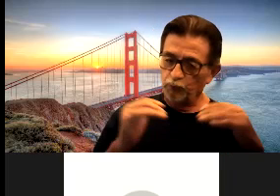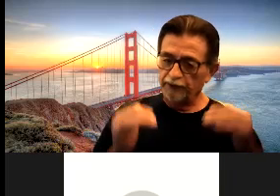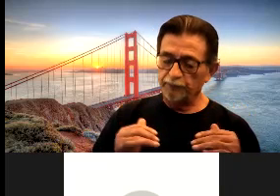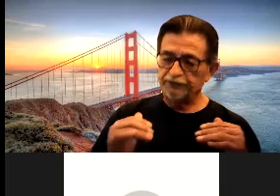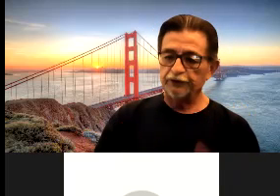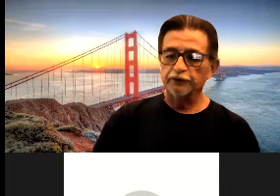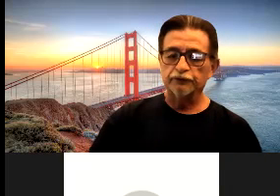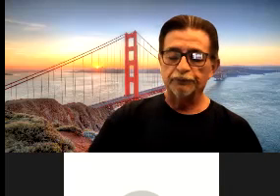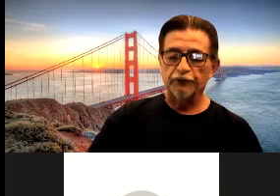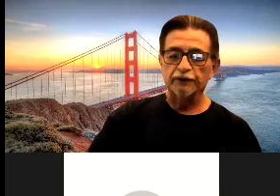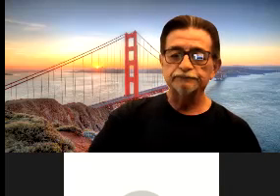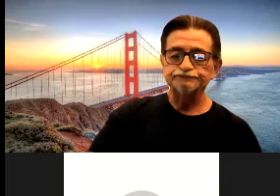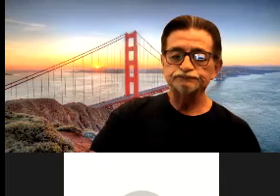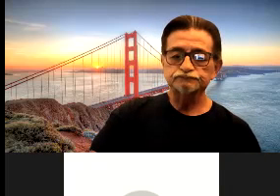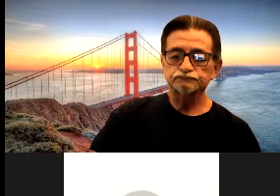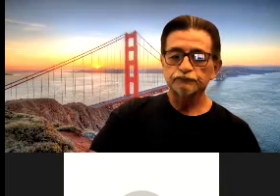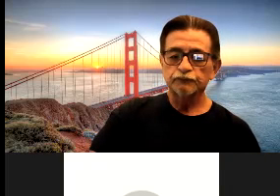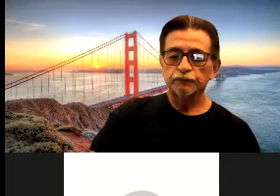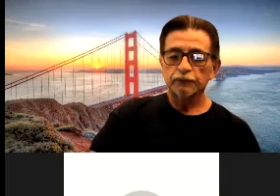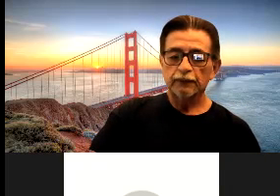in whatever particular group you're in.